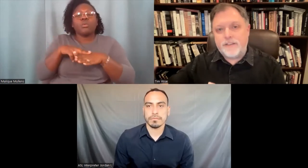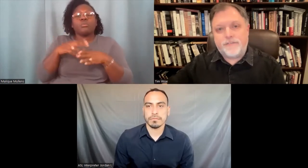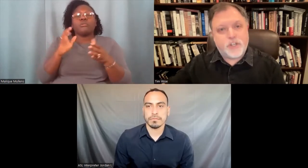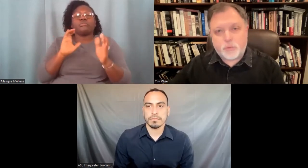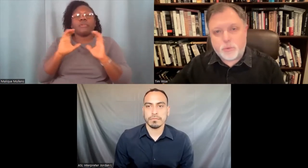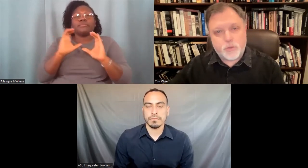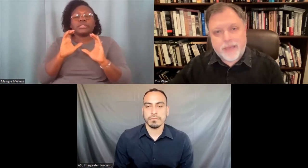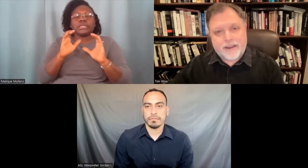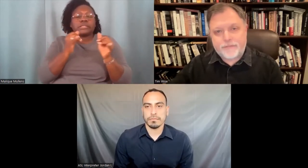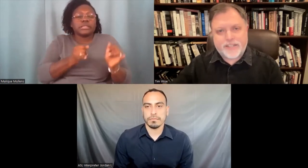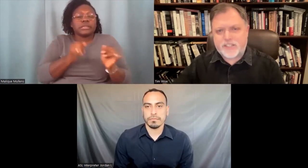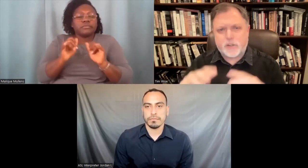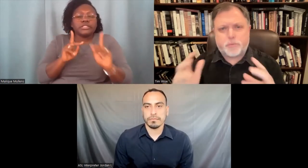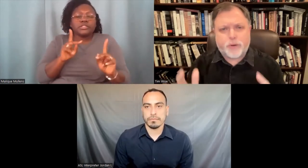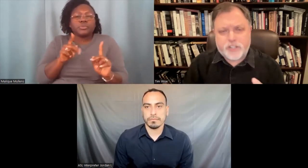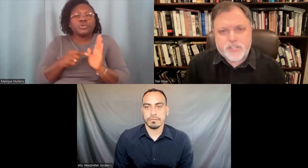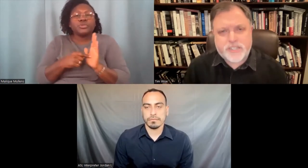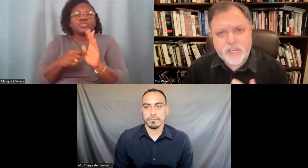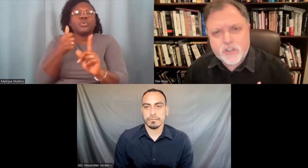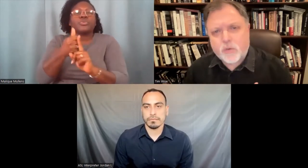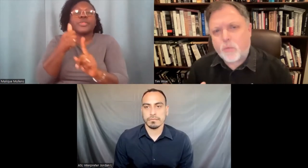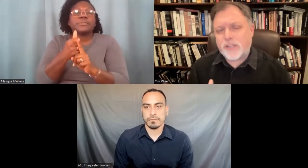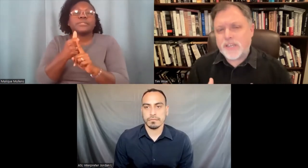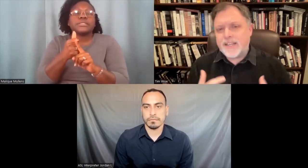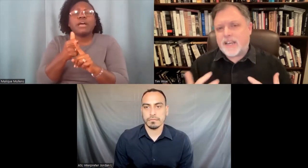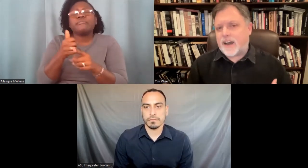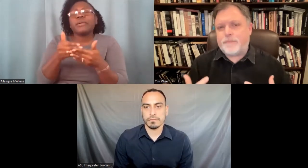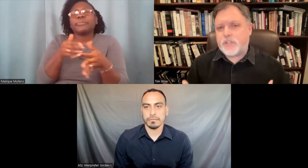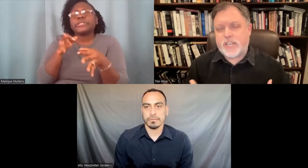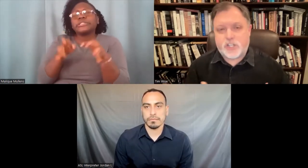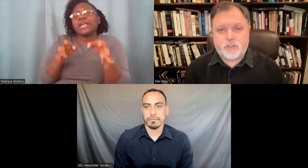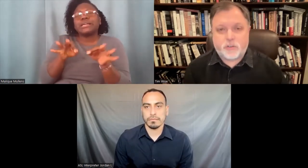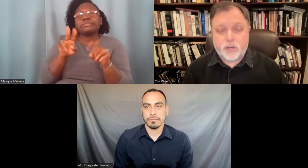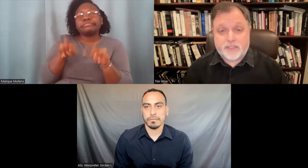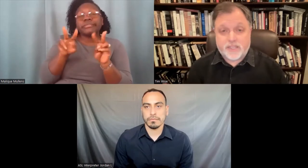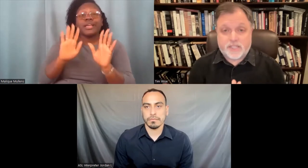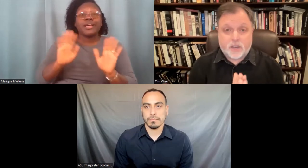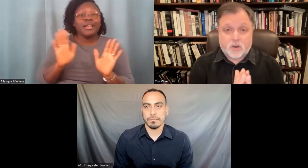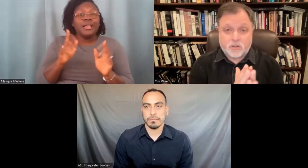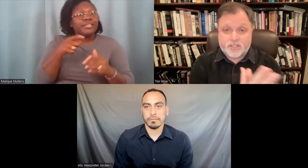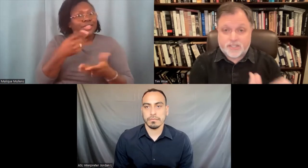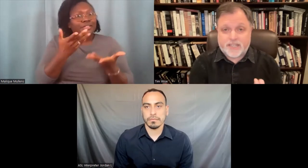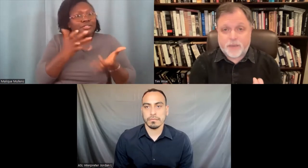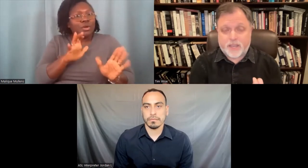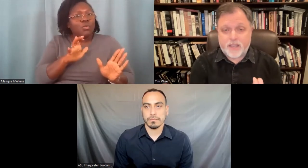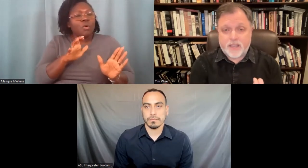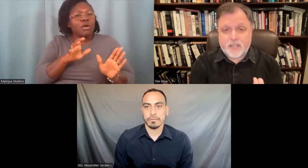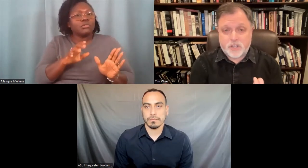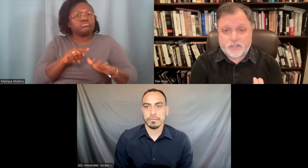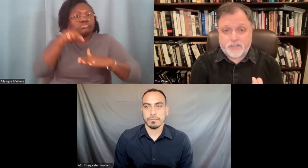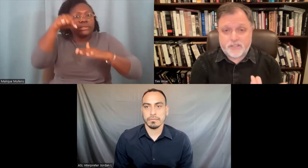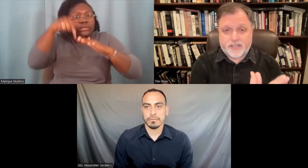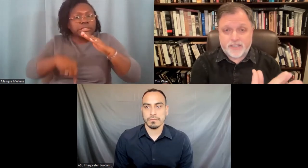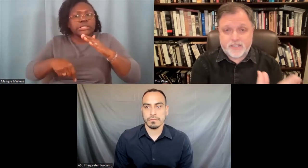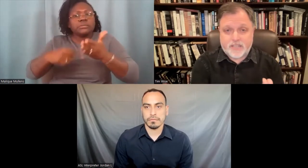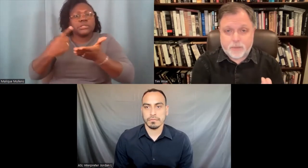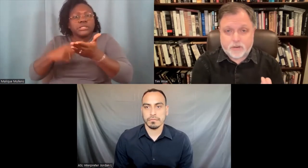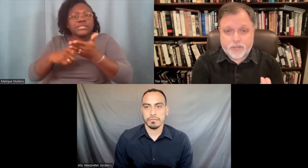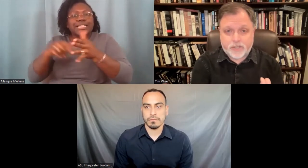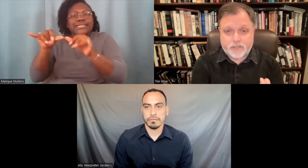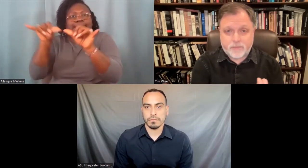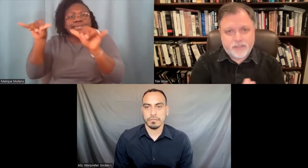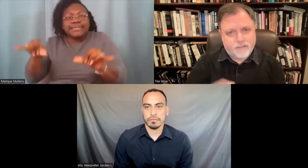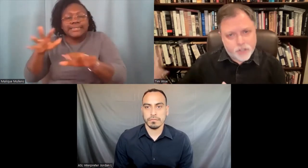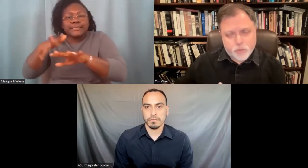that individuals manifest as prejudice. They just don't want the conversation to look at this thing called systemic injustice and